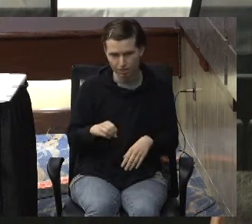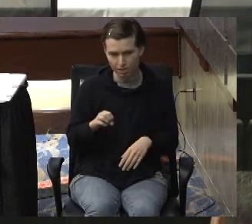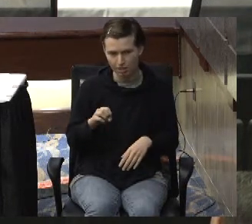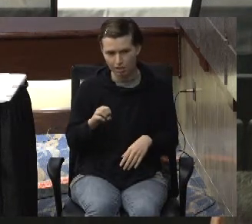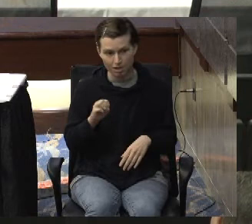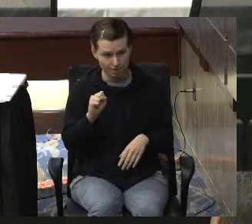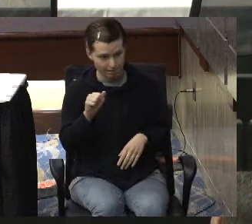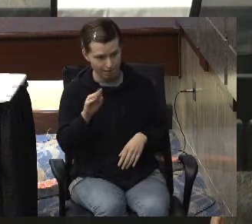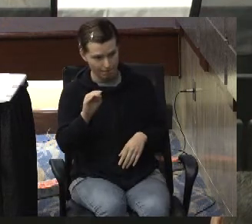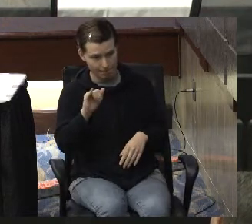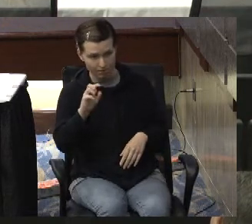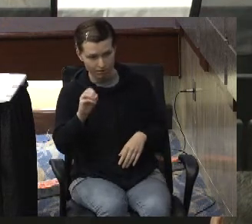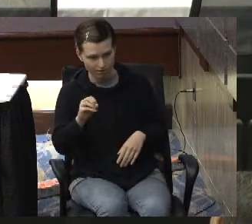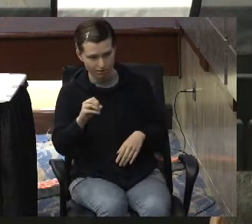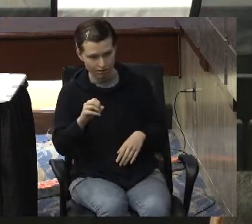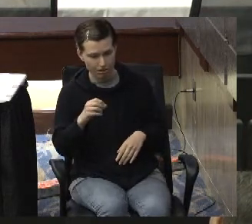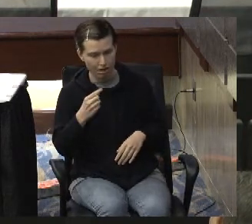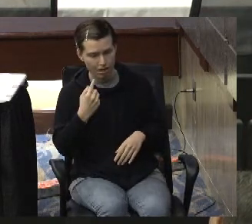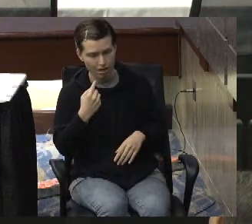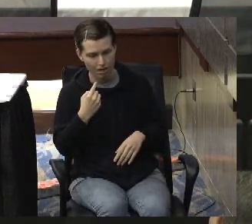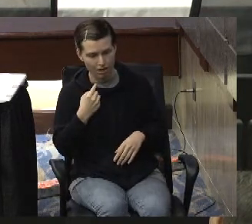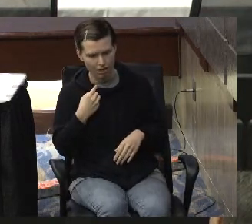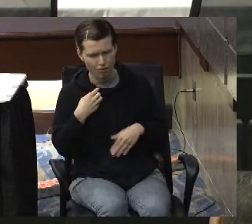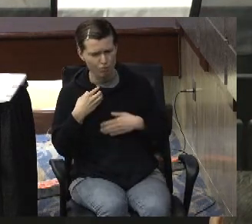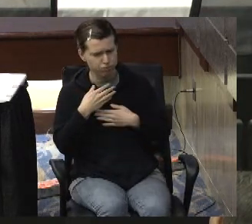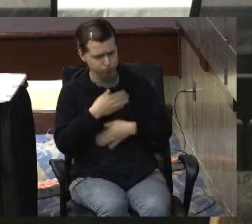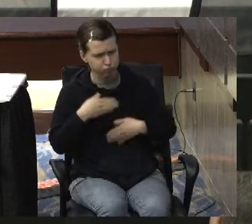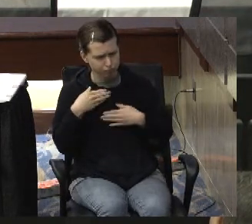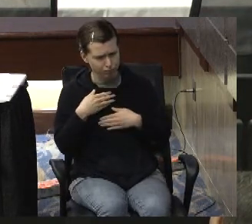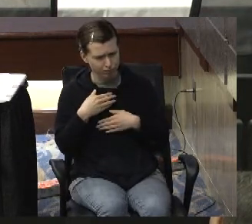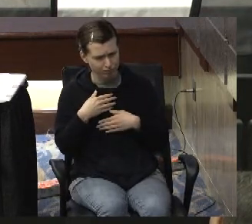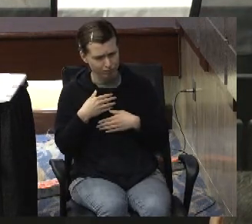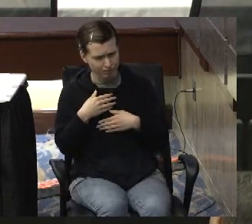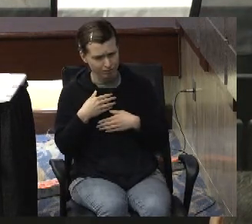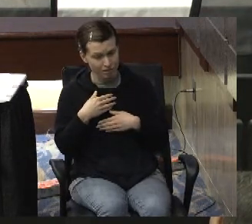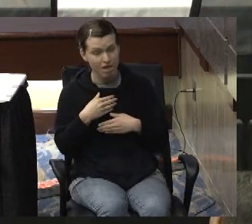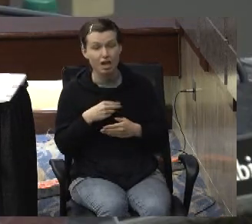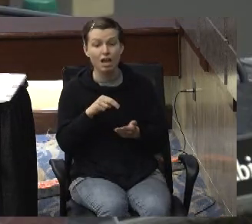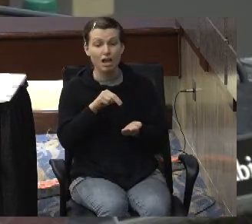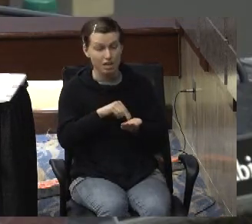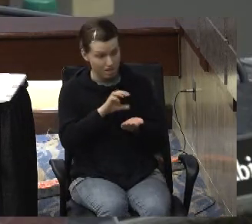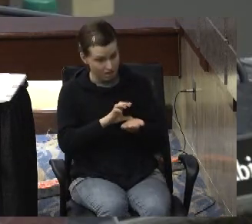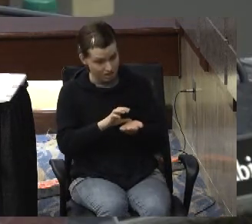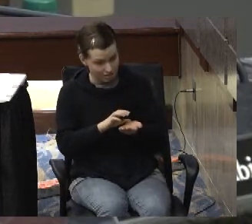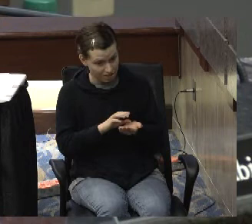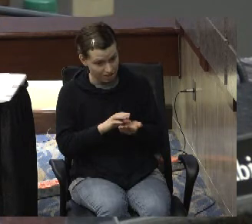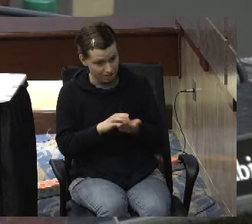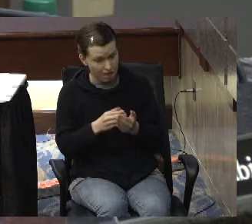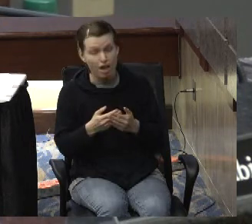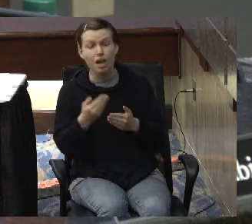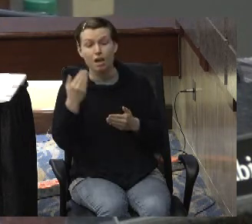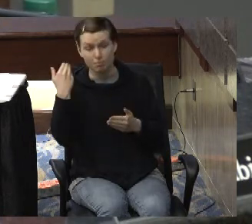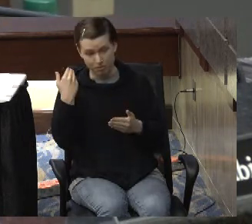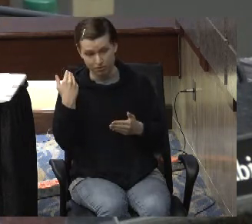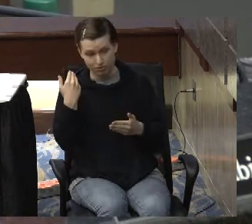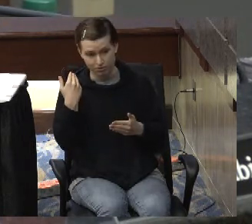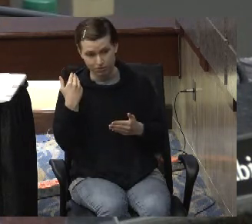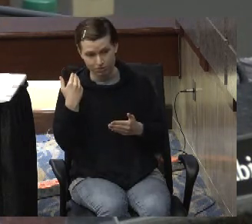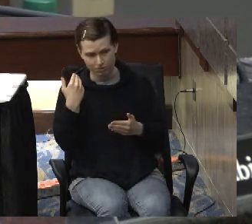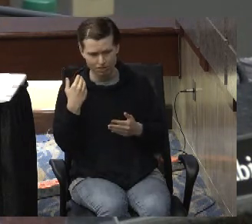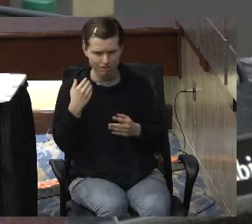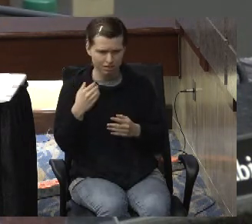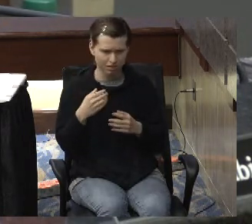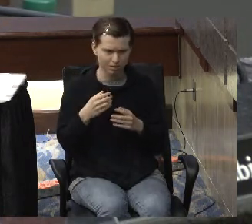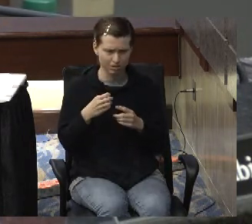very appreciative of Ms. Porter and Dr. Northcutt and them coming before the council and challenging